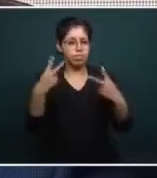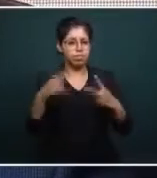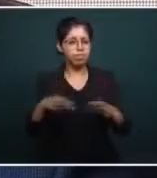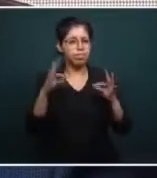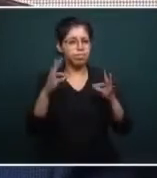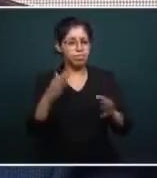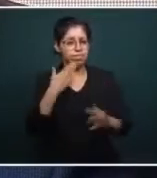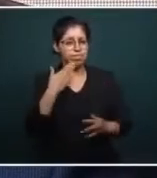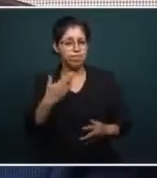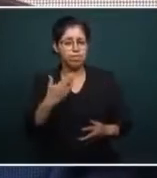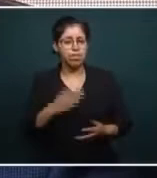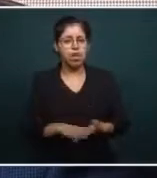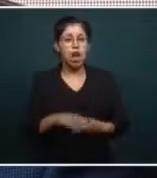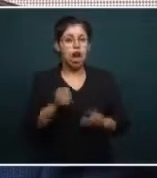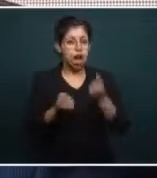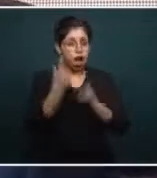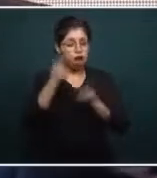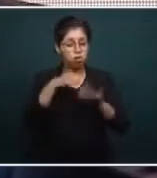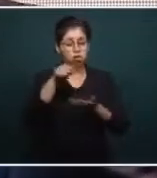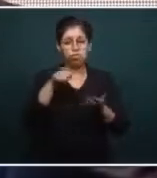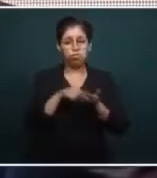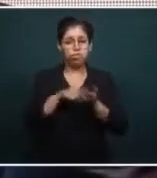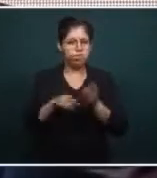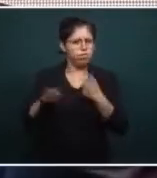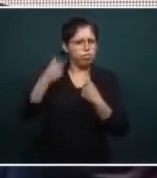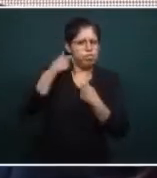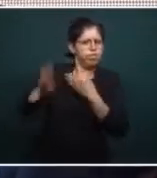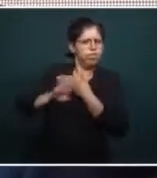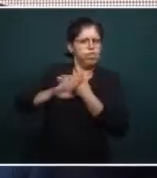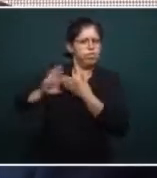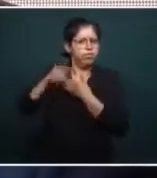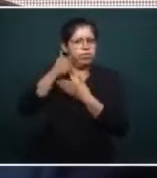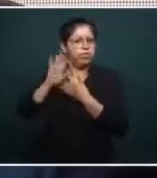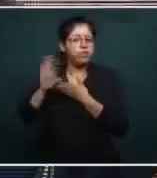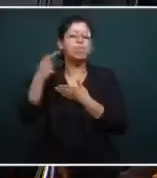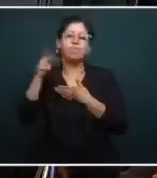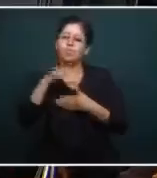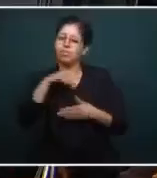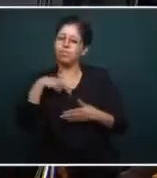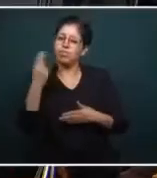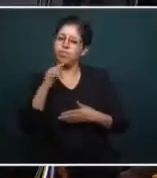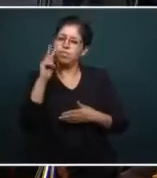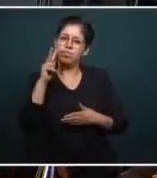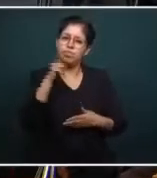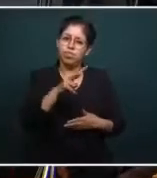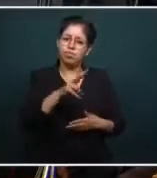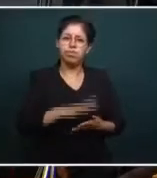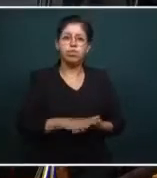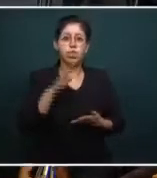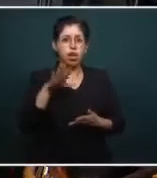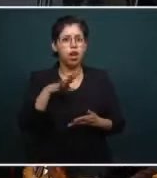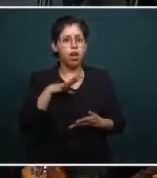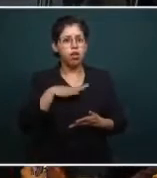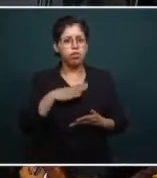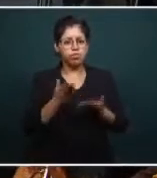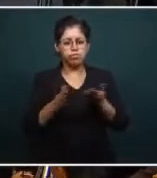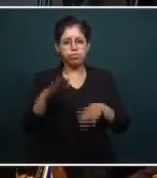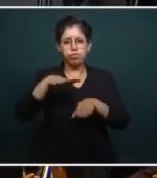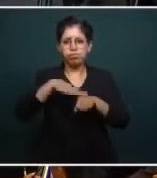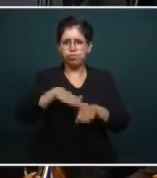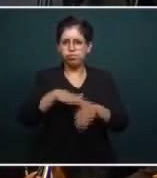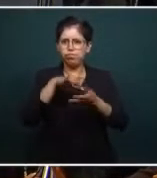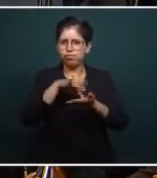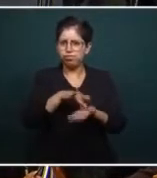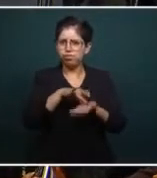nos han permitido so there's verificar. quite a few that have not allowed Vimos la themselves to be calibración de verified. 331 So we saw básculas that there was y a 6 resultaron